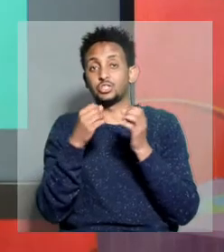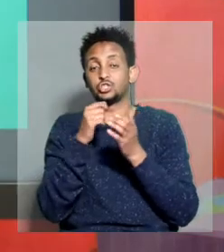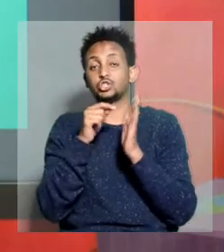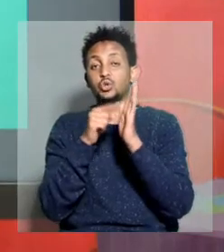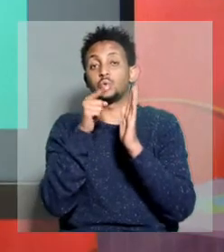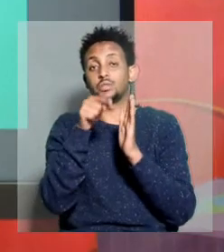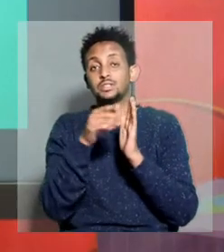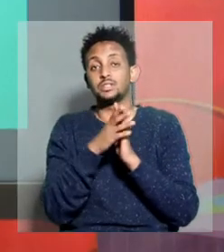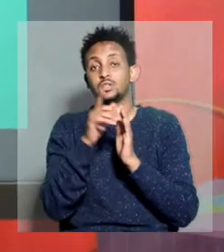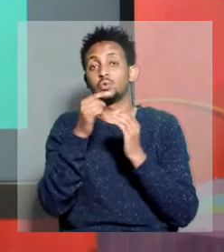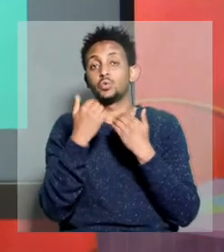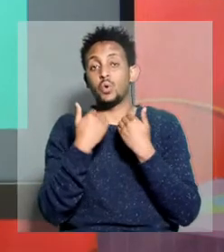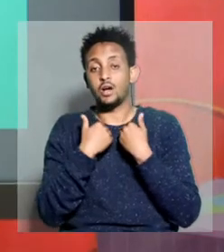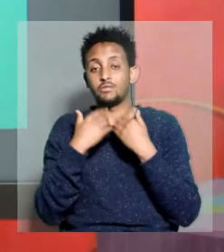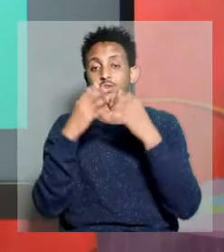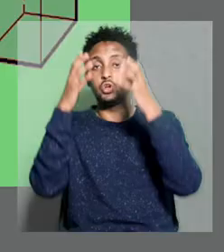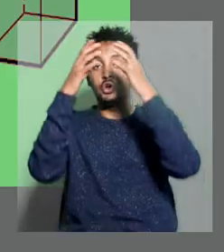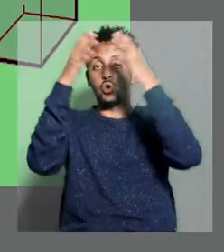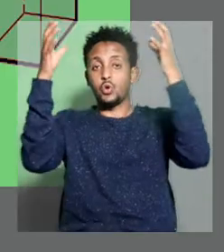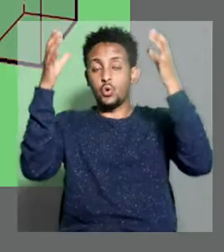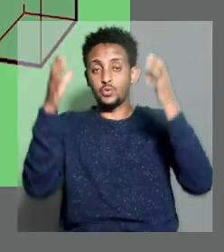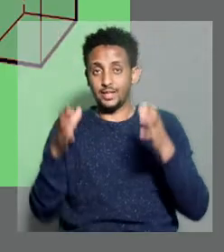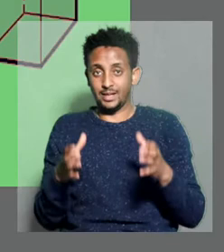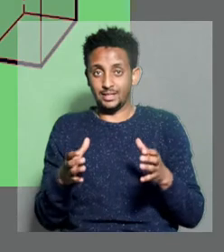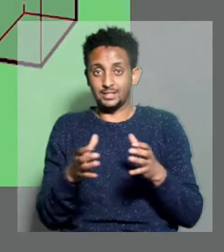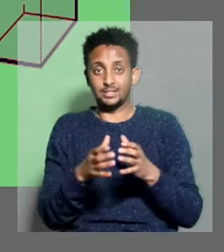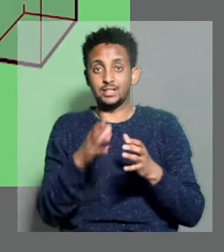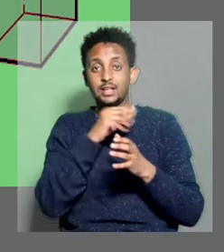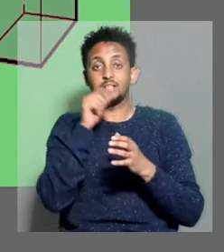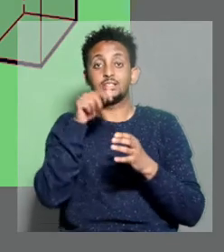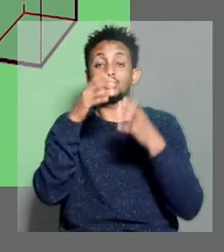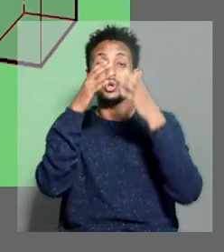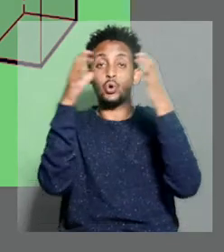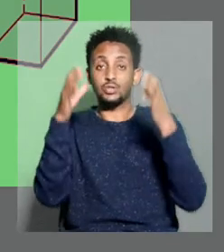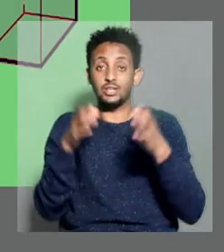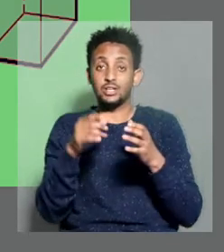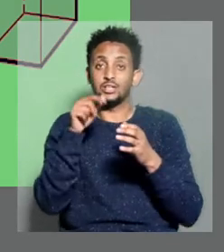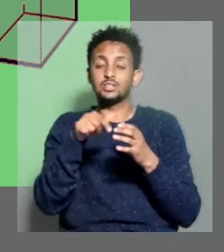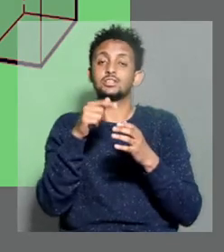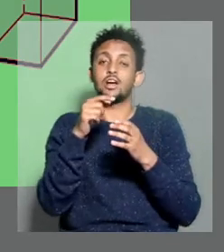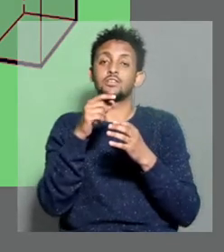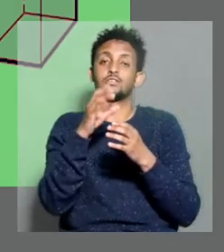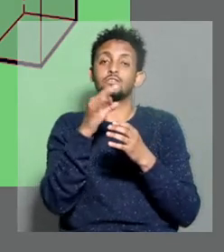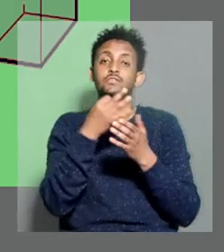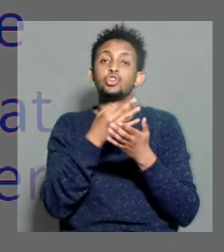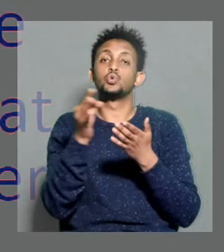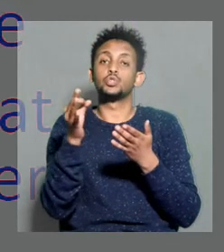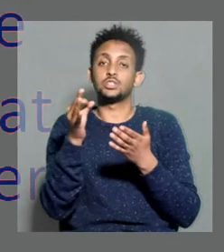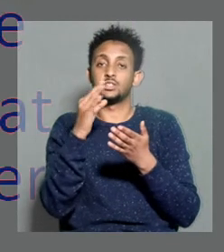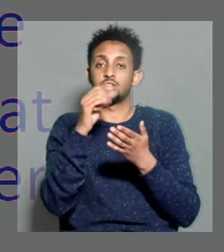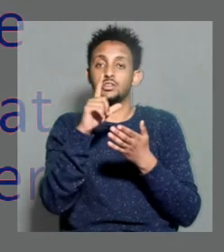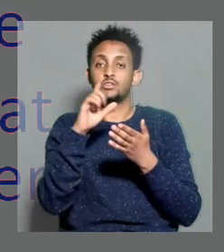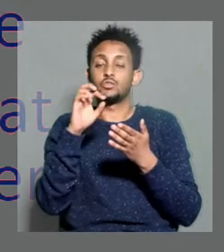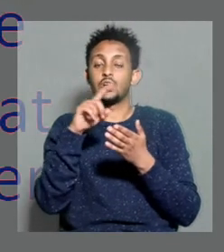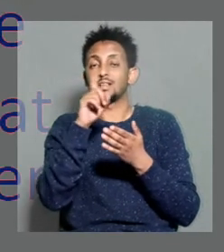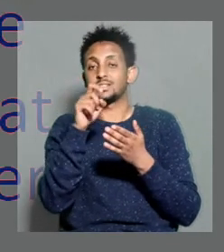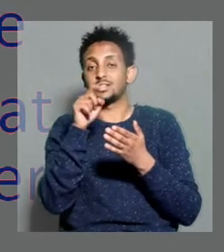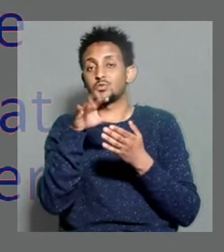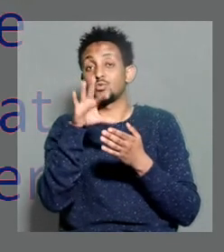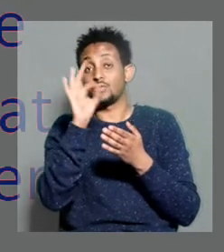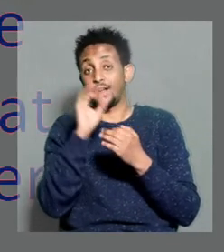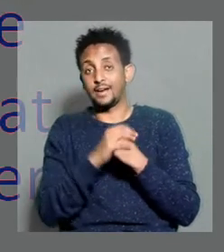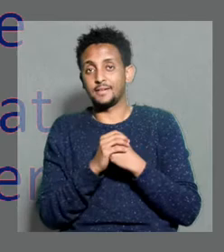here. Here you have a container, and on this container you have fluid. If someone asks us to